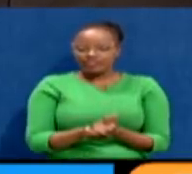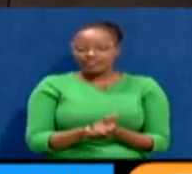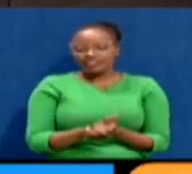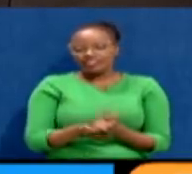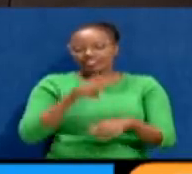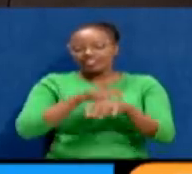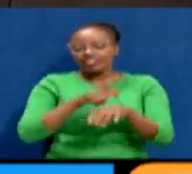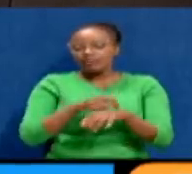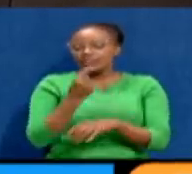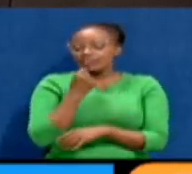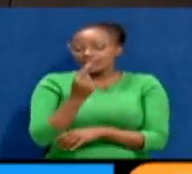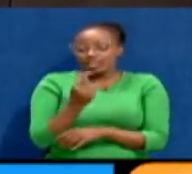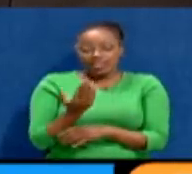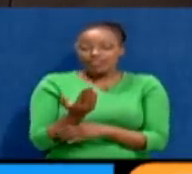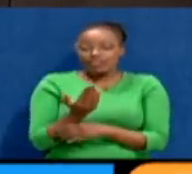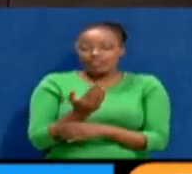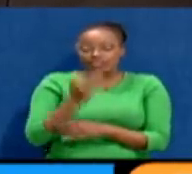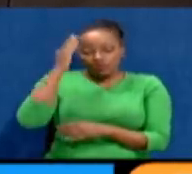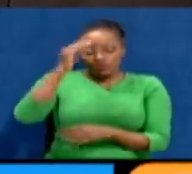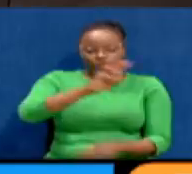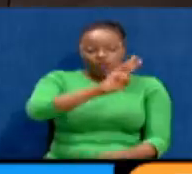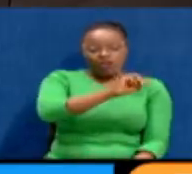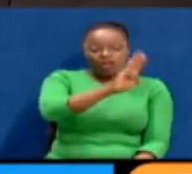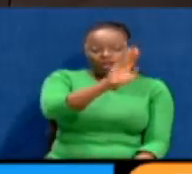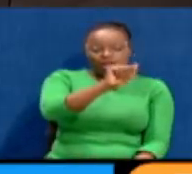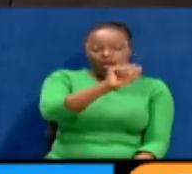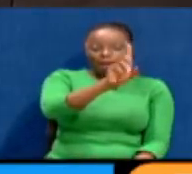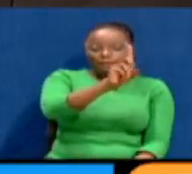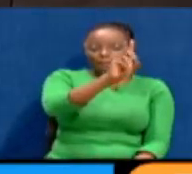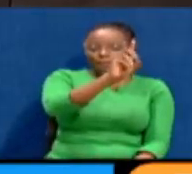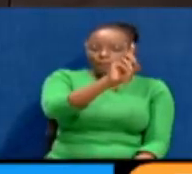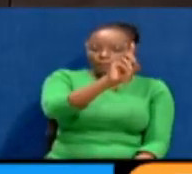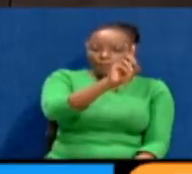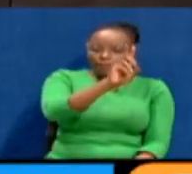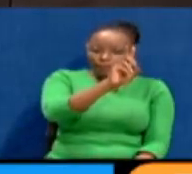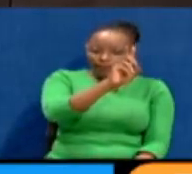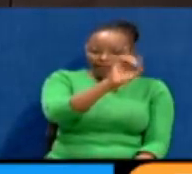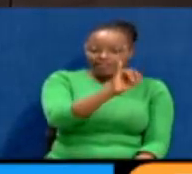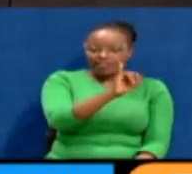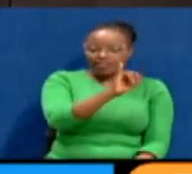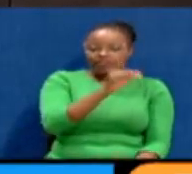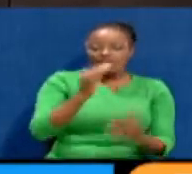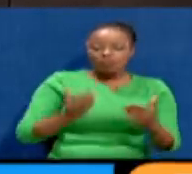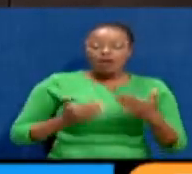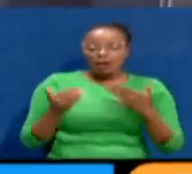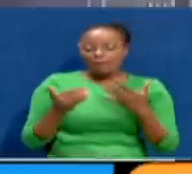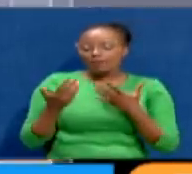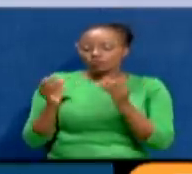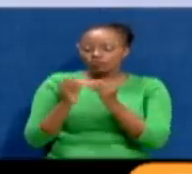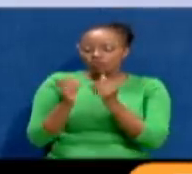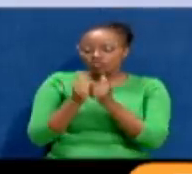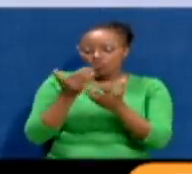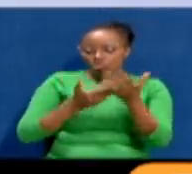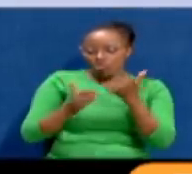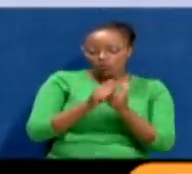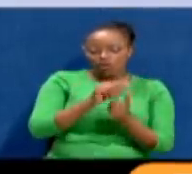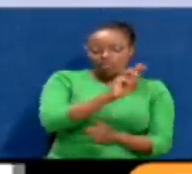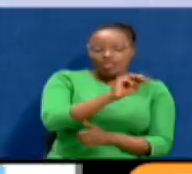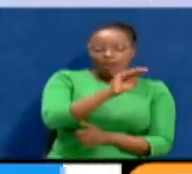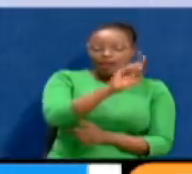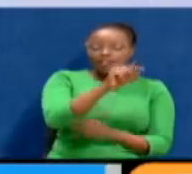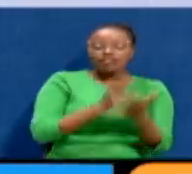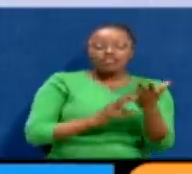I think when I say that, you know John Mbadi, and I'm happy to have this engagement with John Mbadi because one is a very